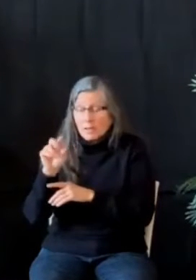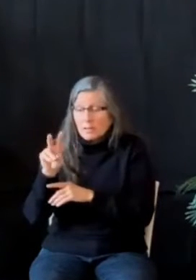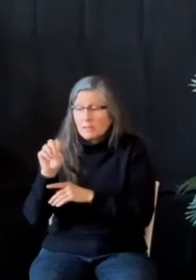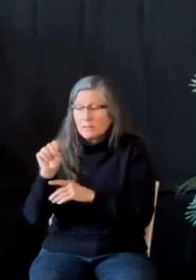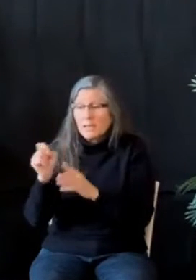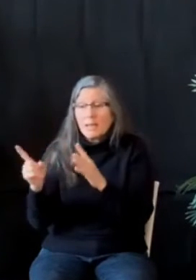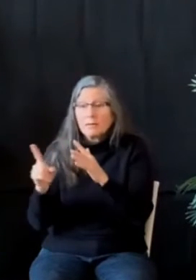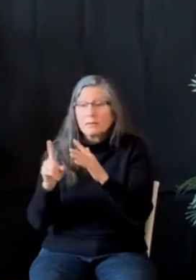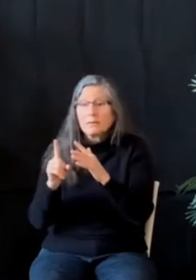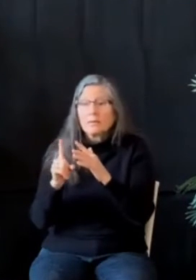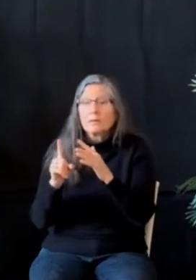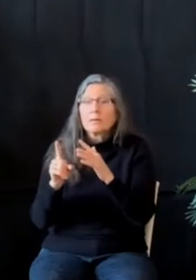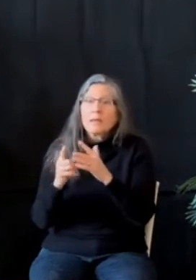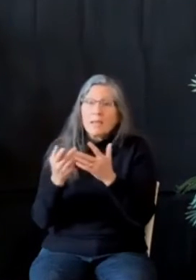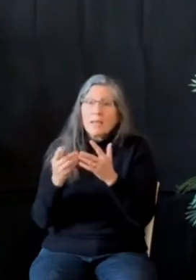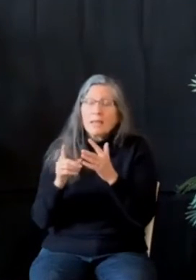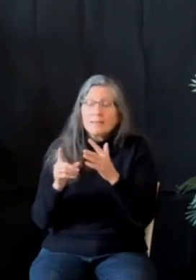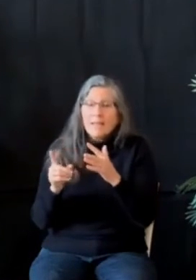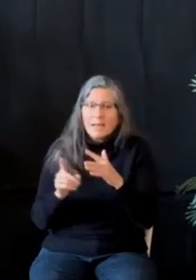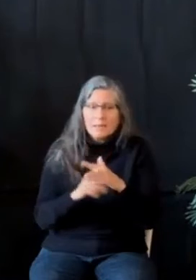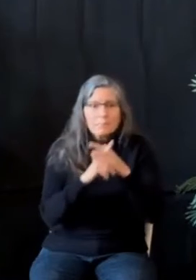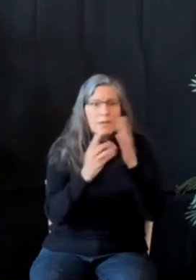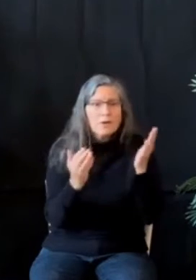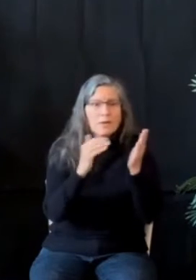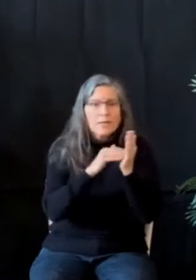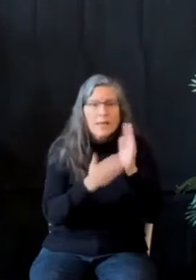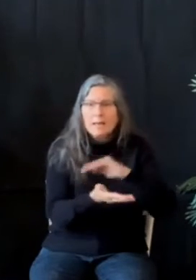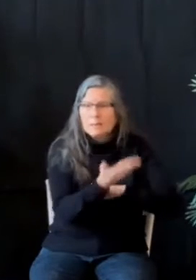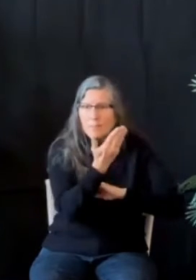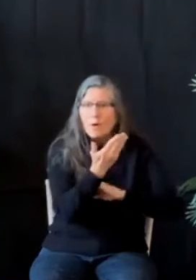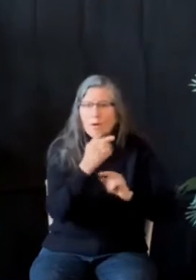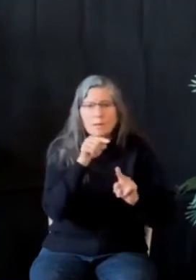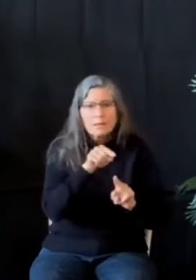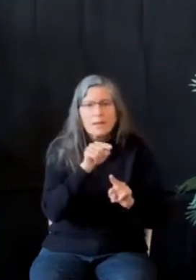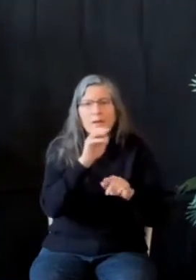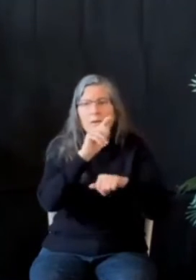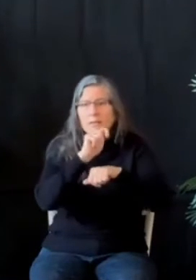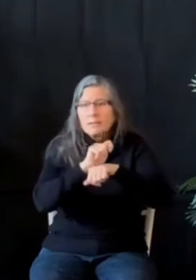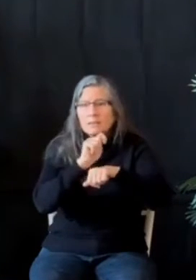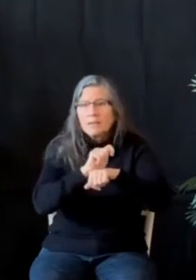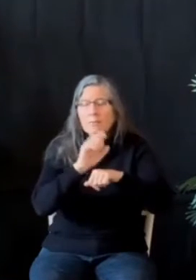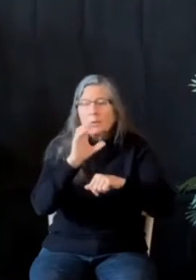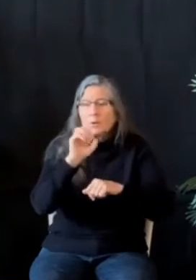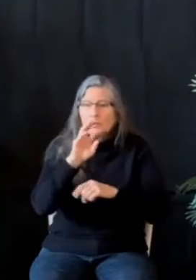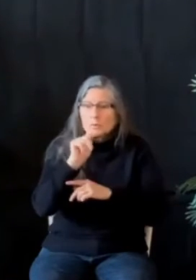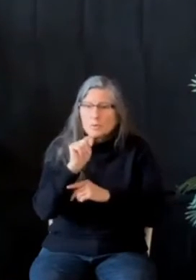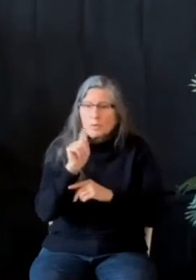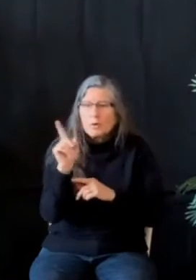appeared again in the temple courts. Guess where Jesus' tent or booth was?